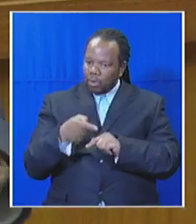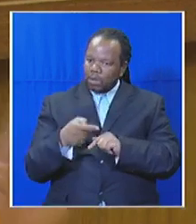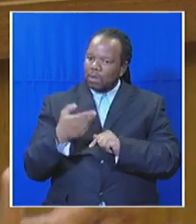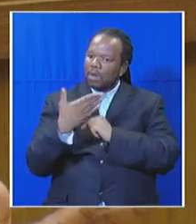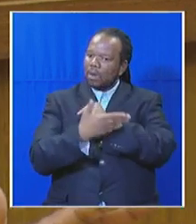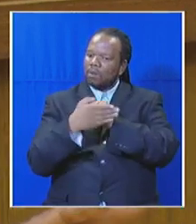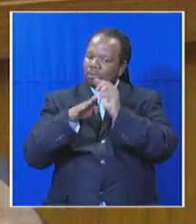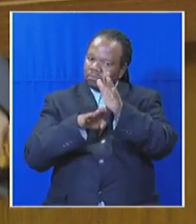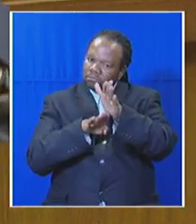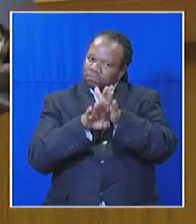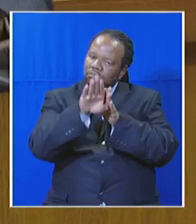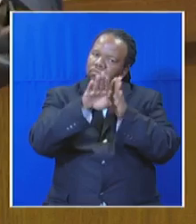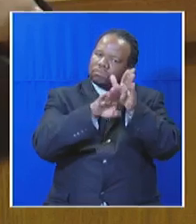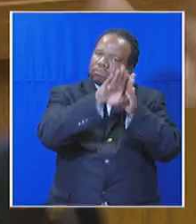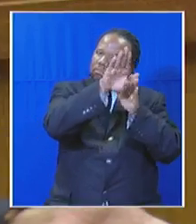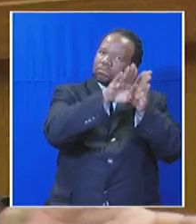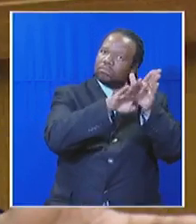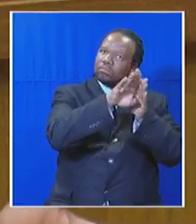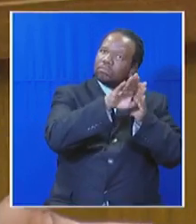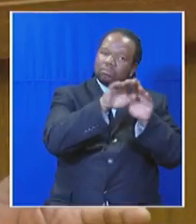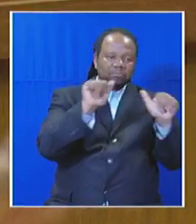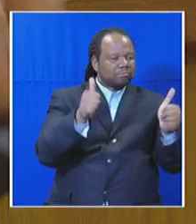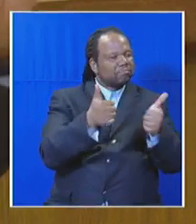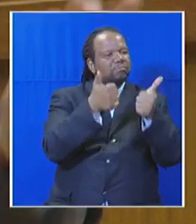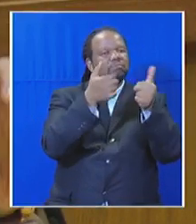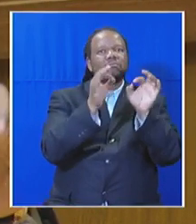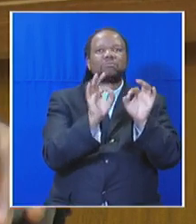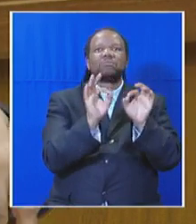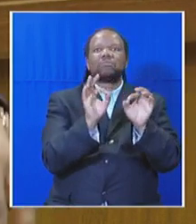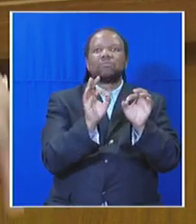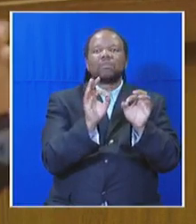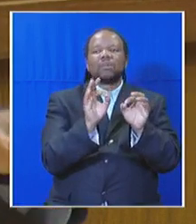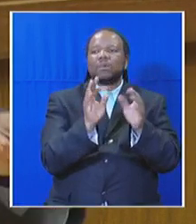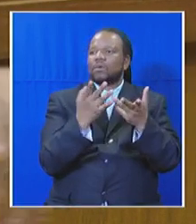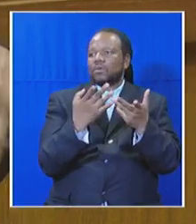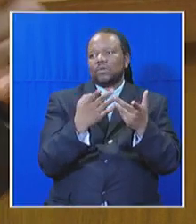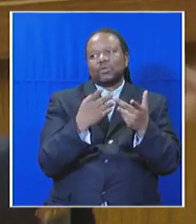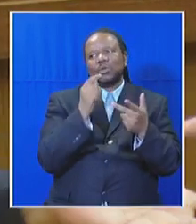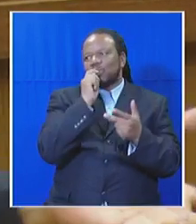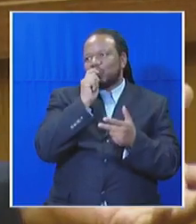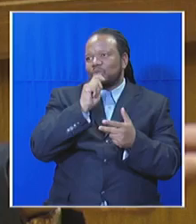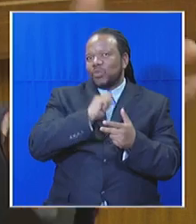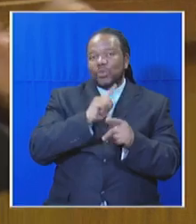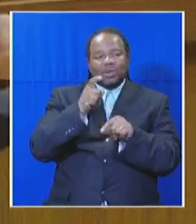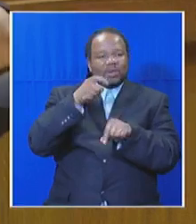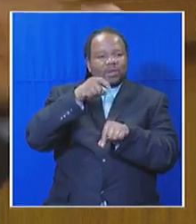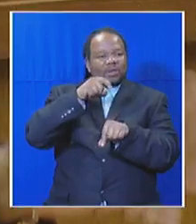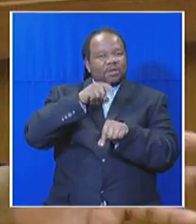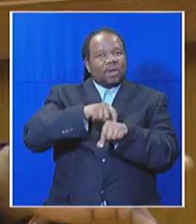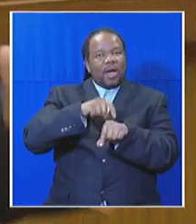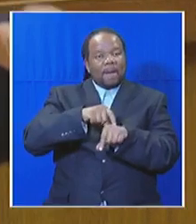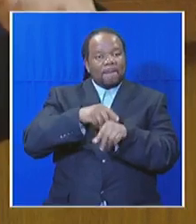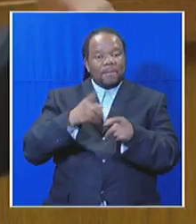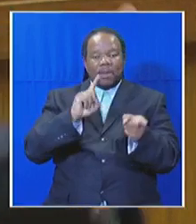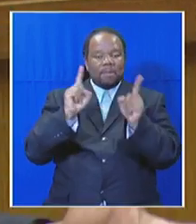is developing, is fine. So it's not true that the country ever since